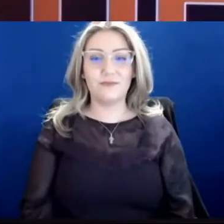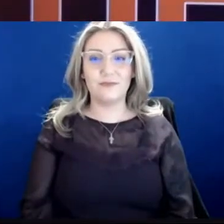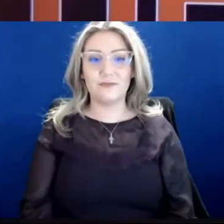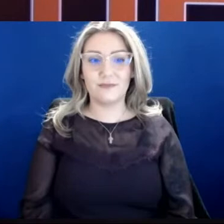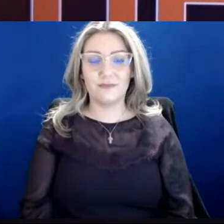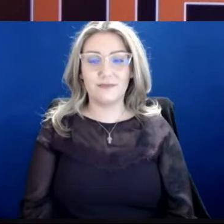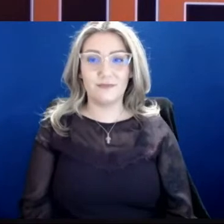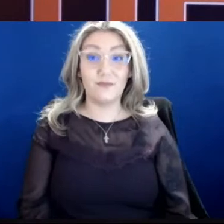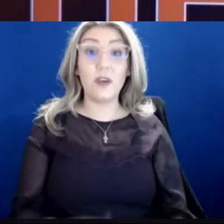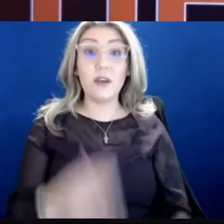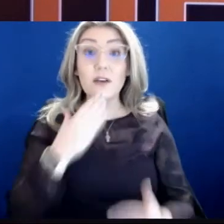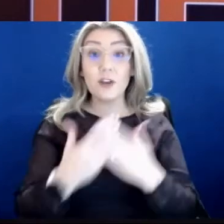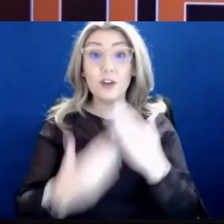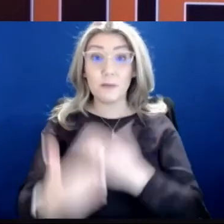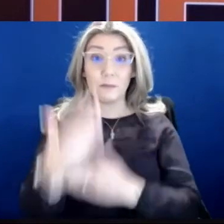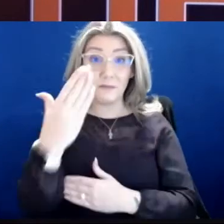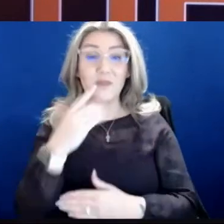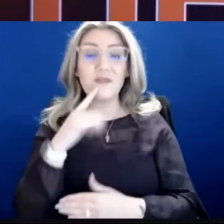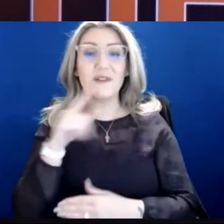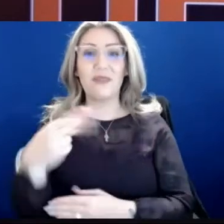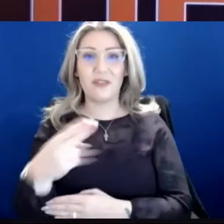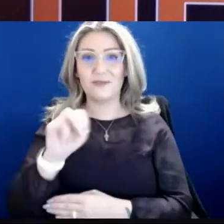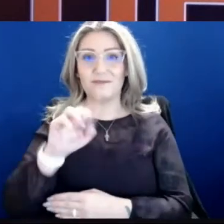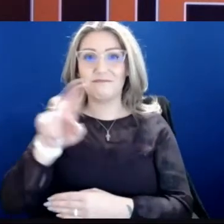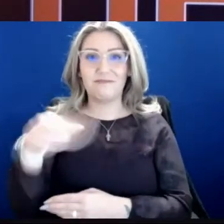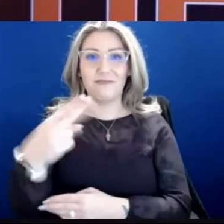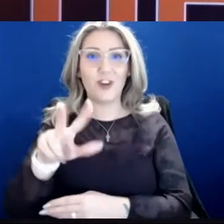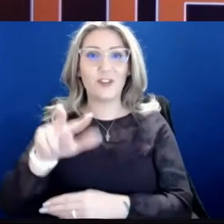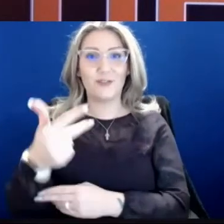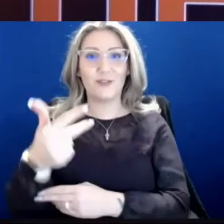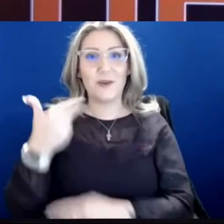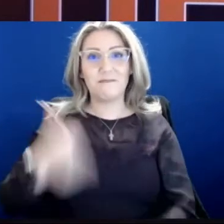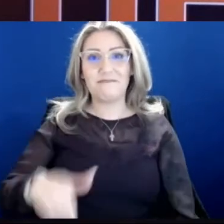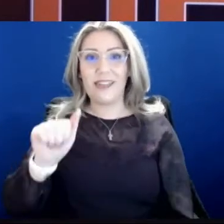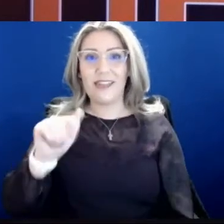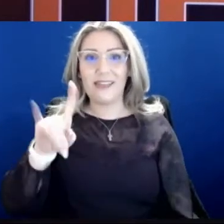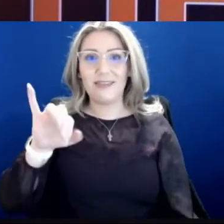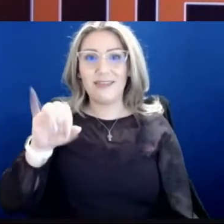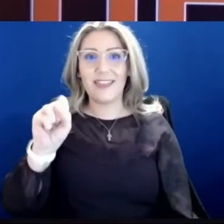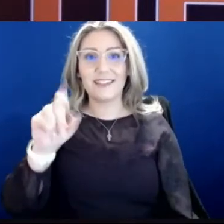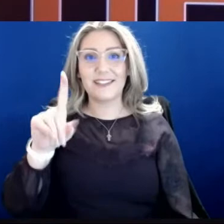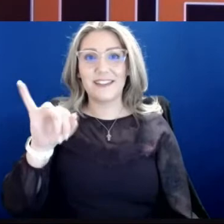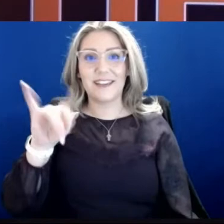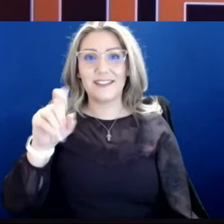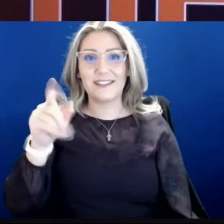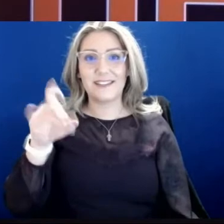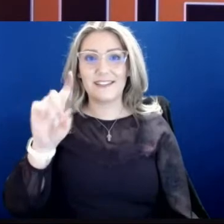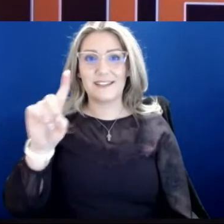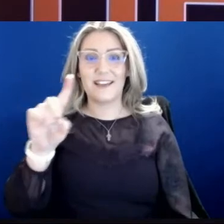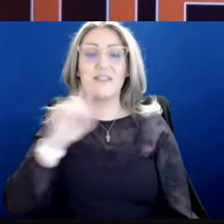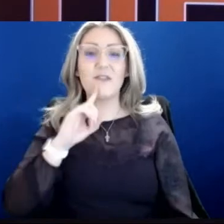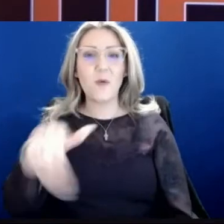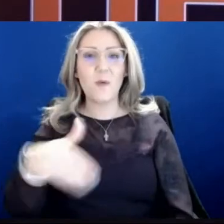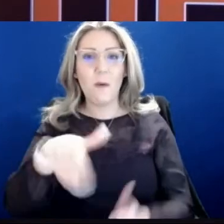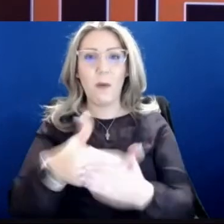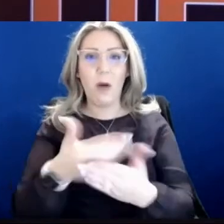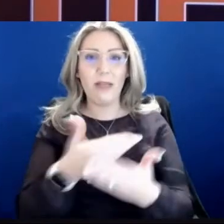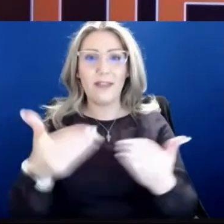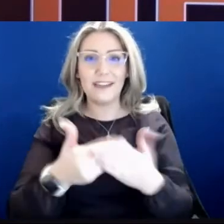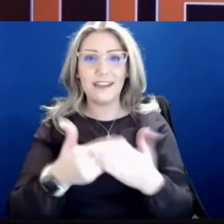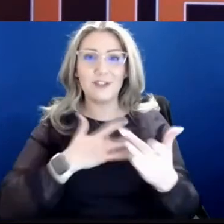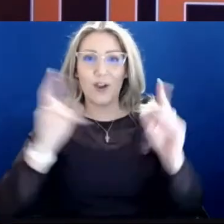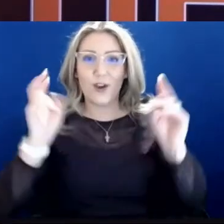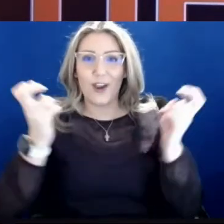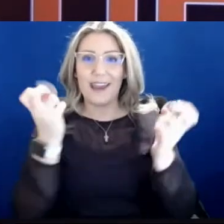Good morning. It is Thursday, March 3rd. I'm Alexis Delcid. Welcome to All Things Heart. Every Thursday at 10 a.m., we're here for you.